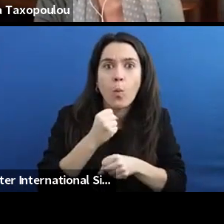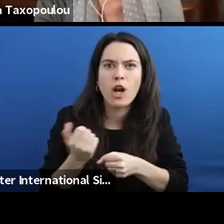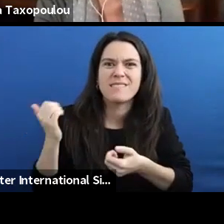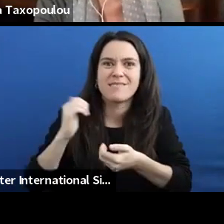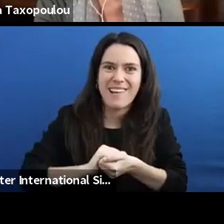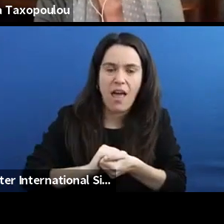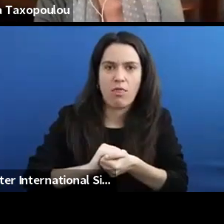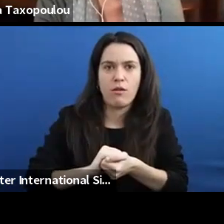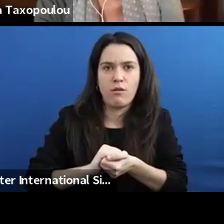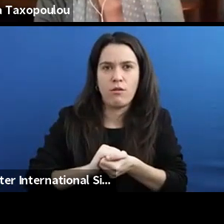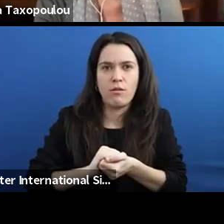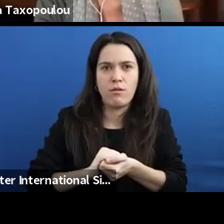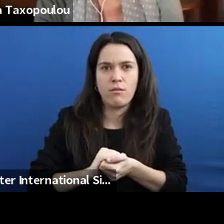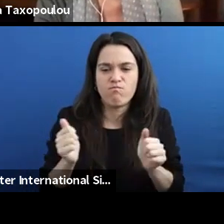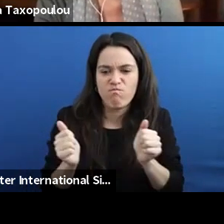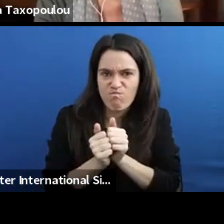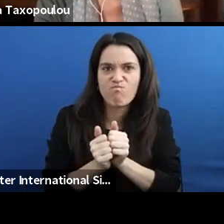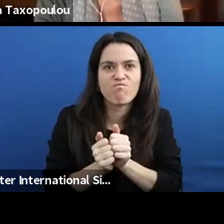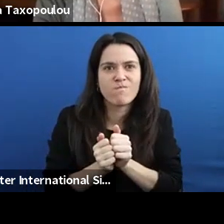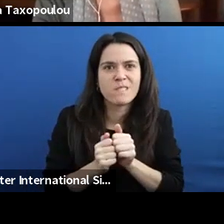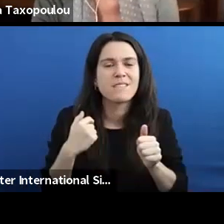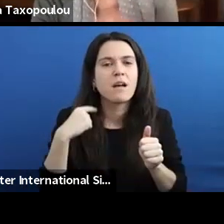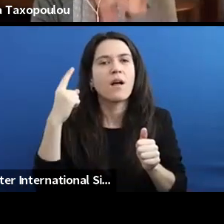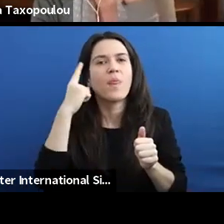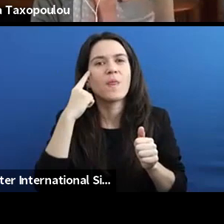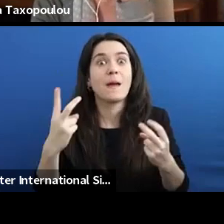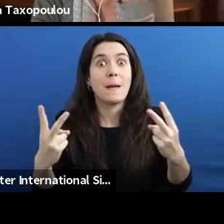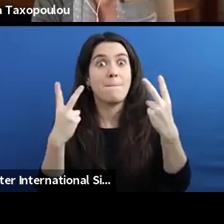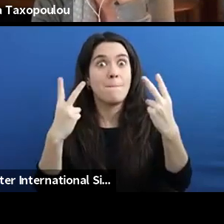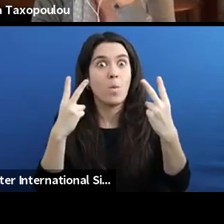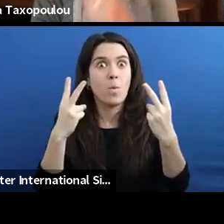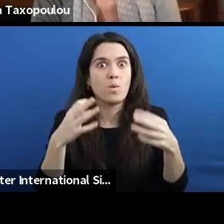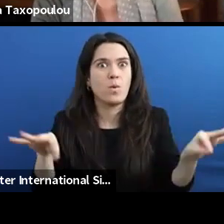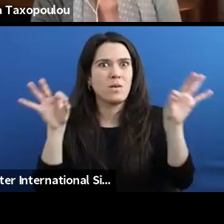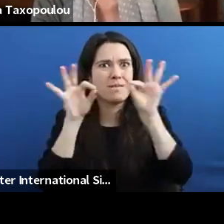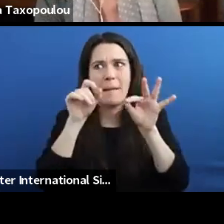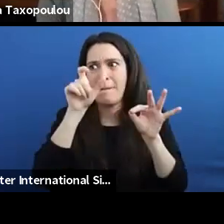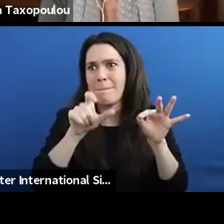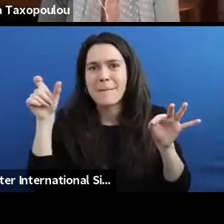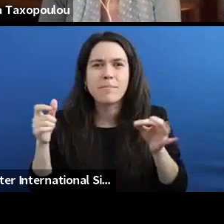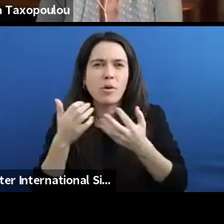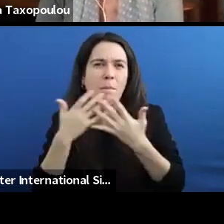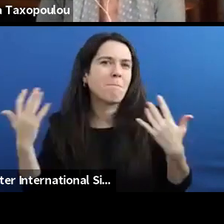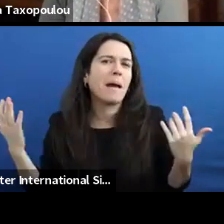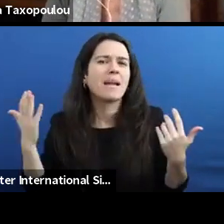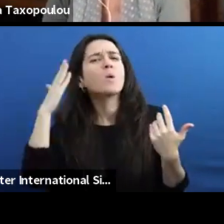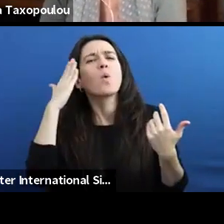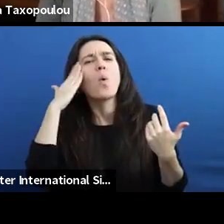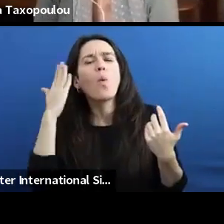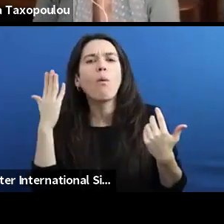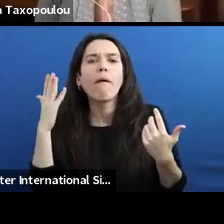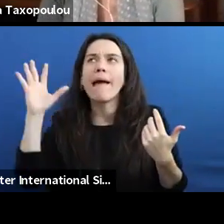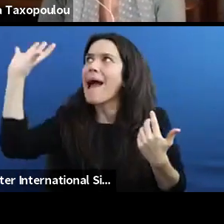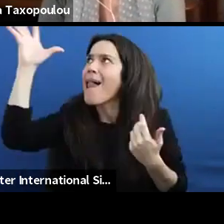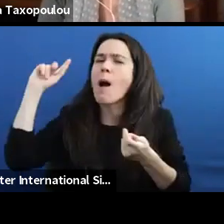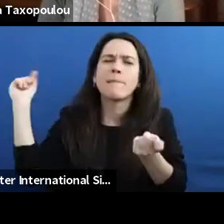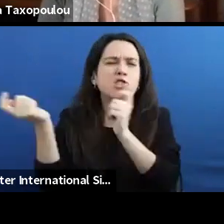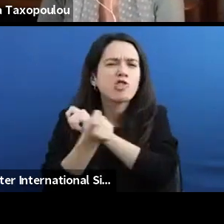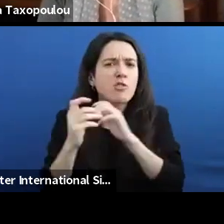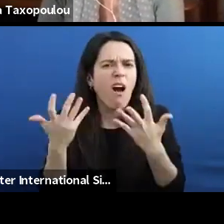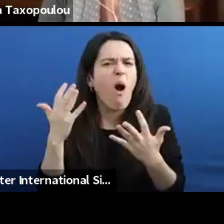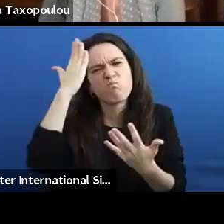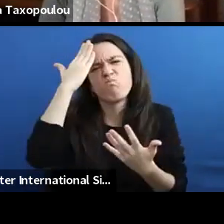think it's important that a lot of people know everything, nearly everything about the climate change. So it's